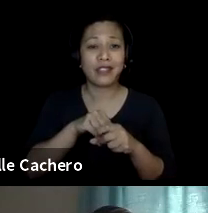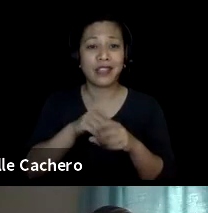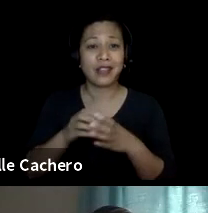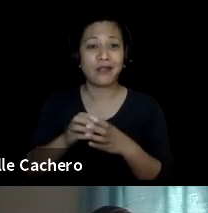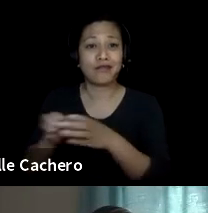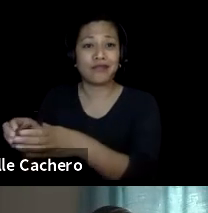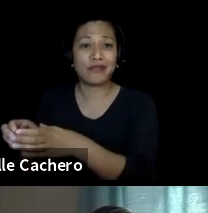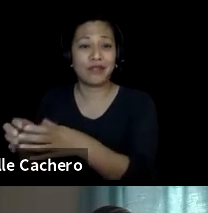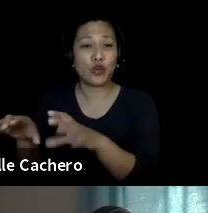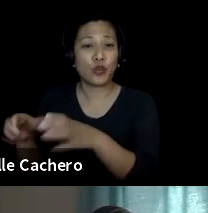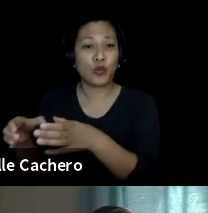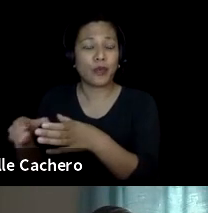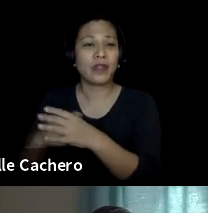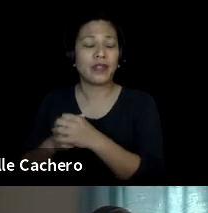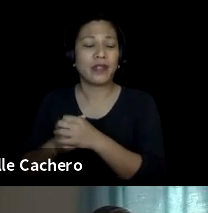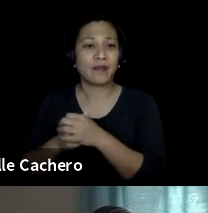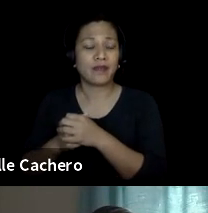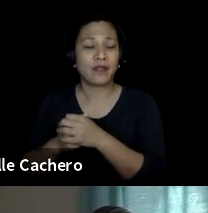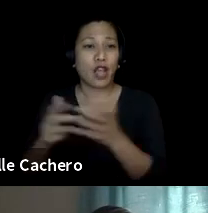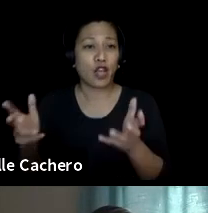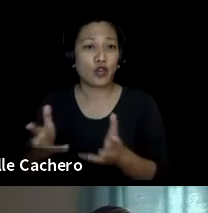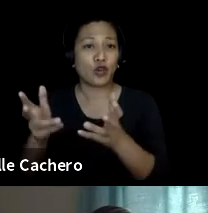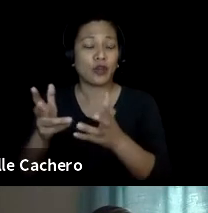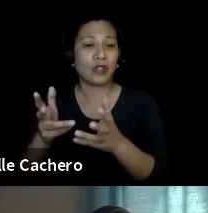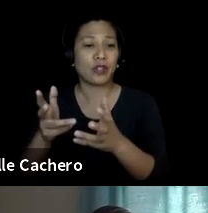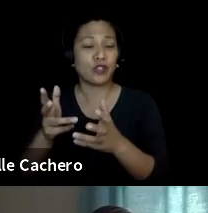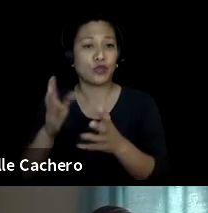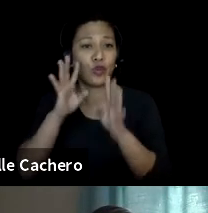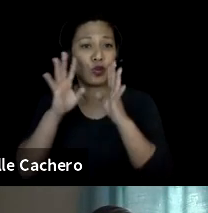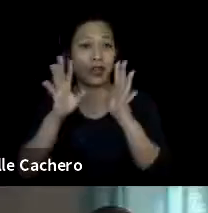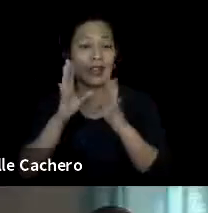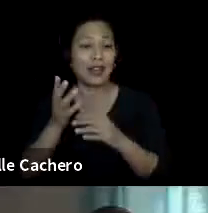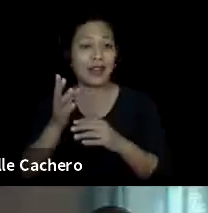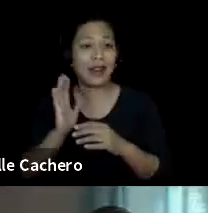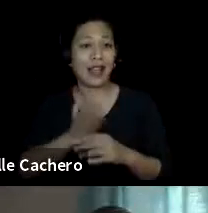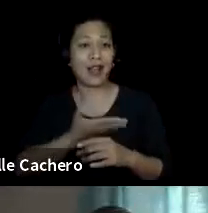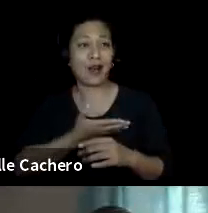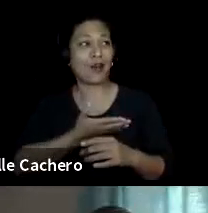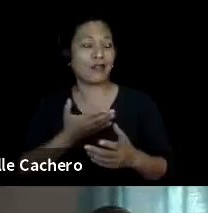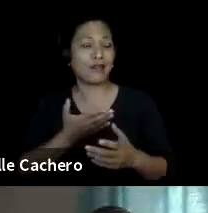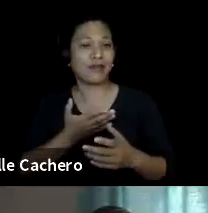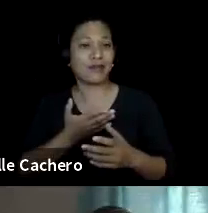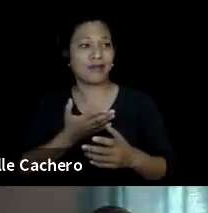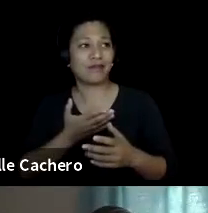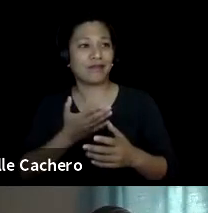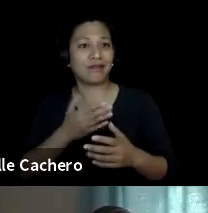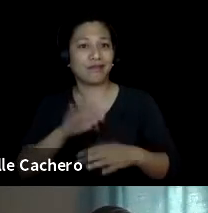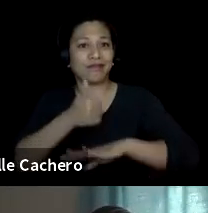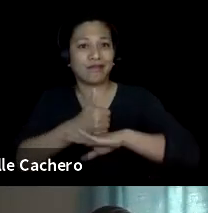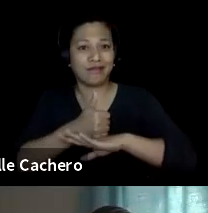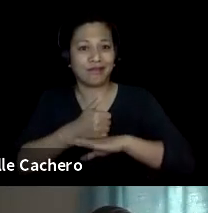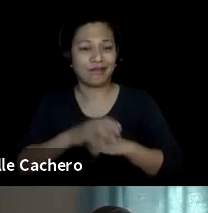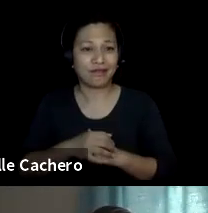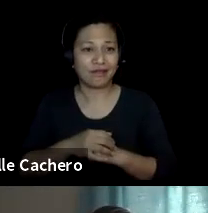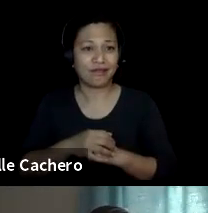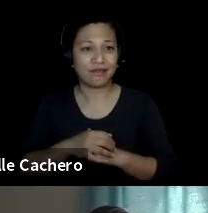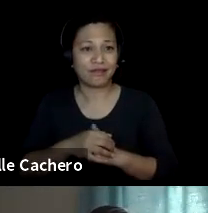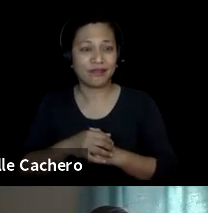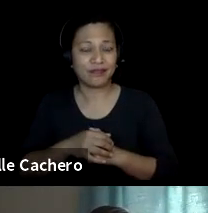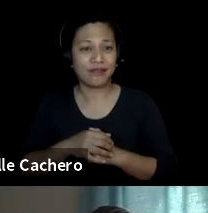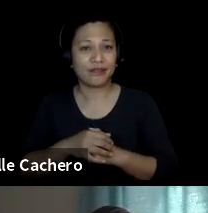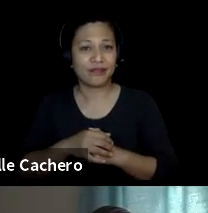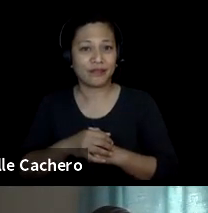know, I would encourage creating our own as much as possible. And, you know,